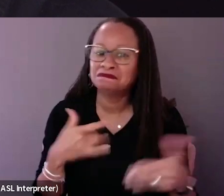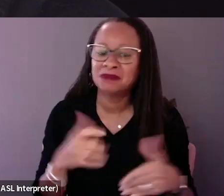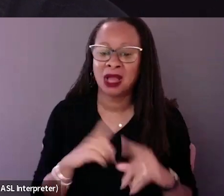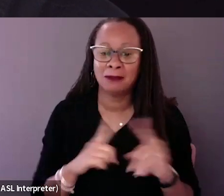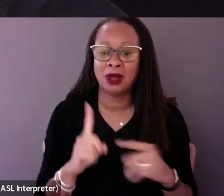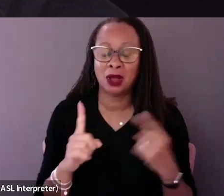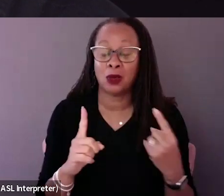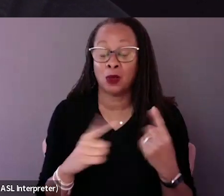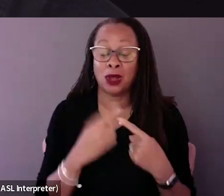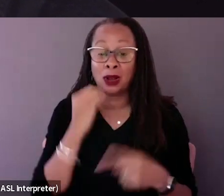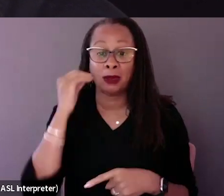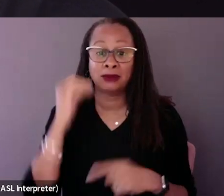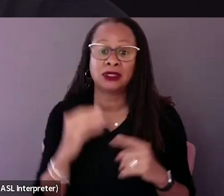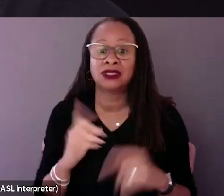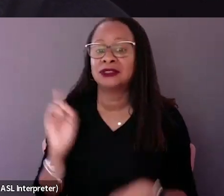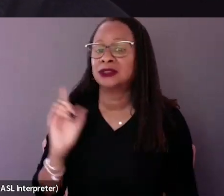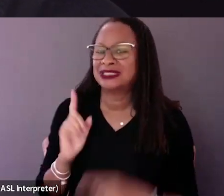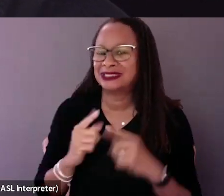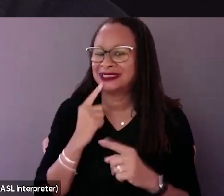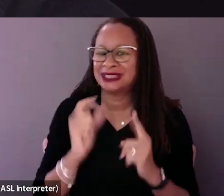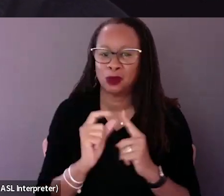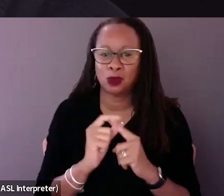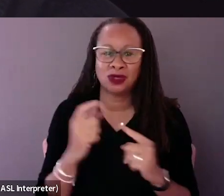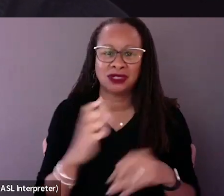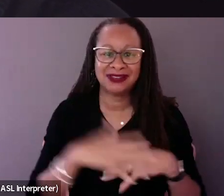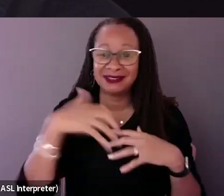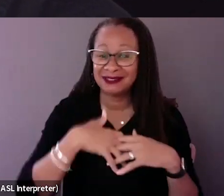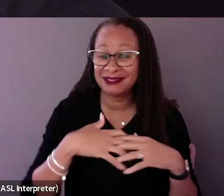back home, Tunkashila, creator,